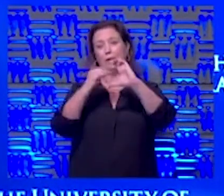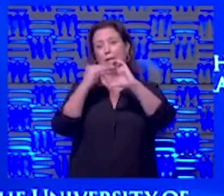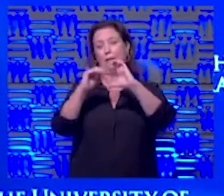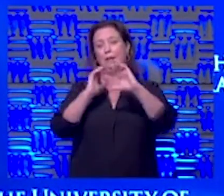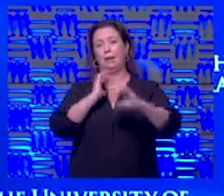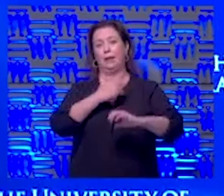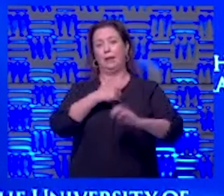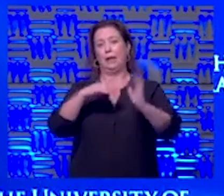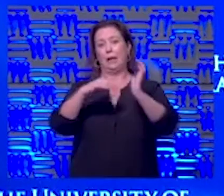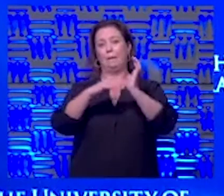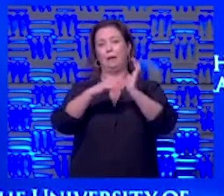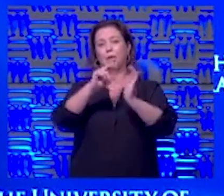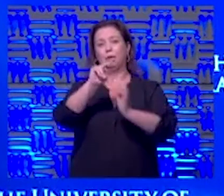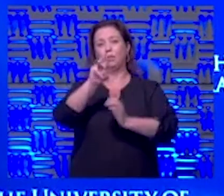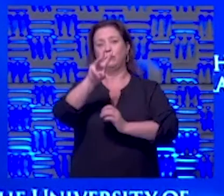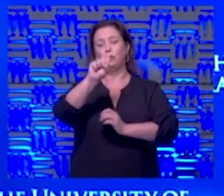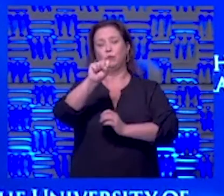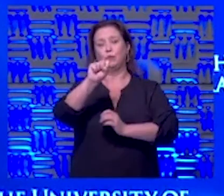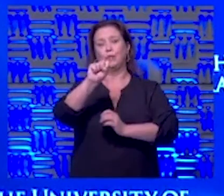at